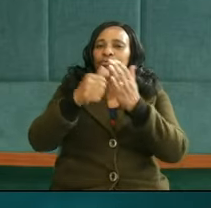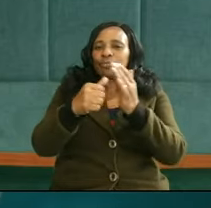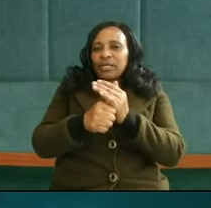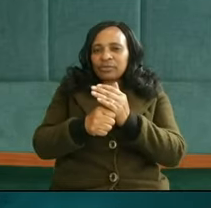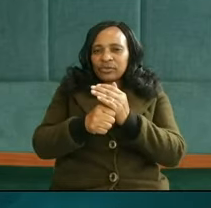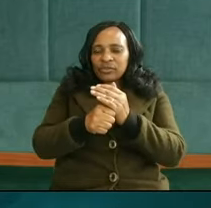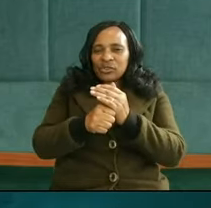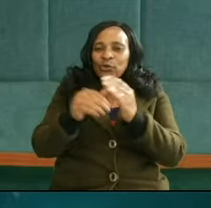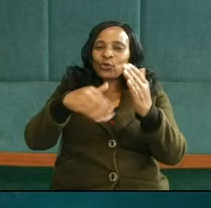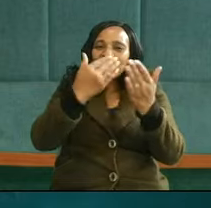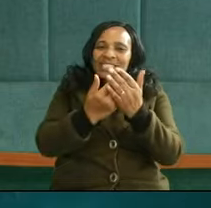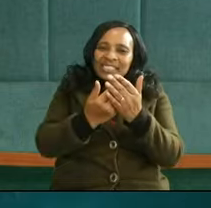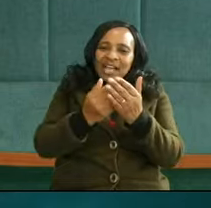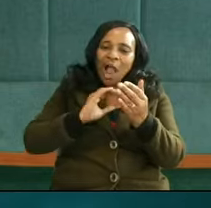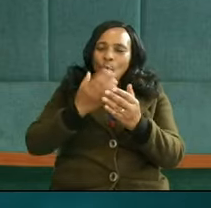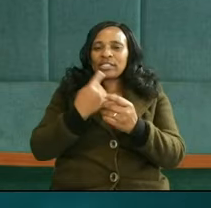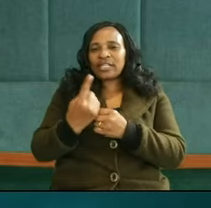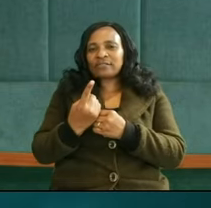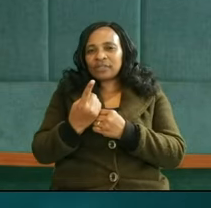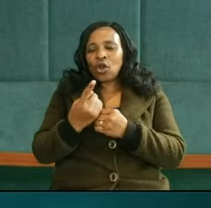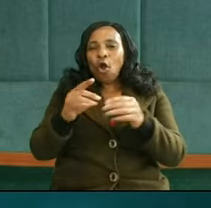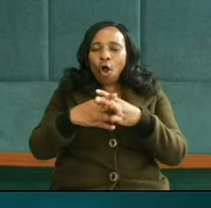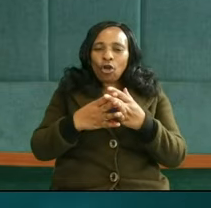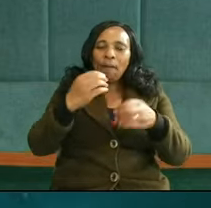putting ourselves into groups and